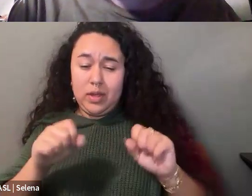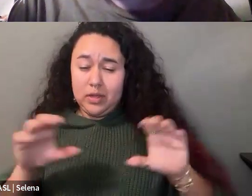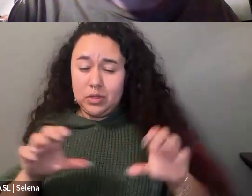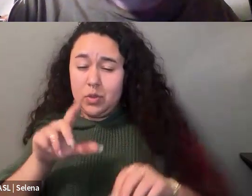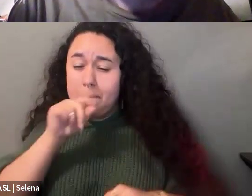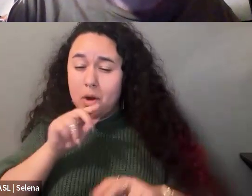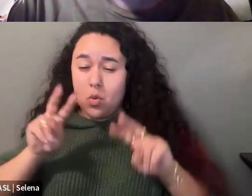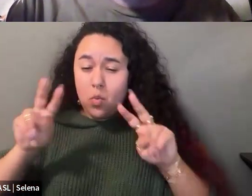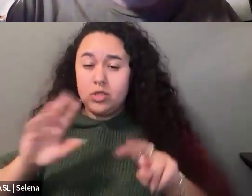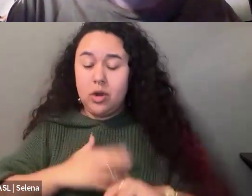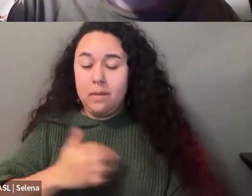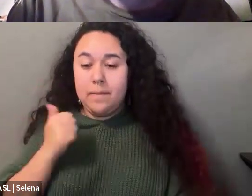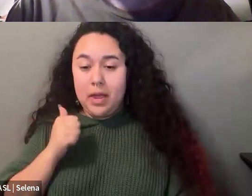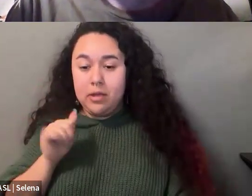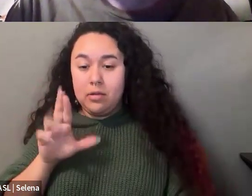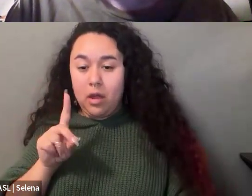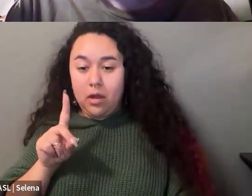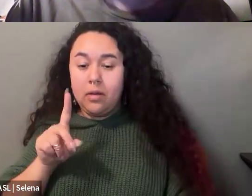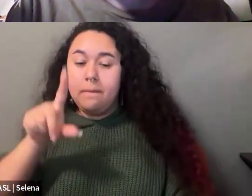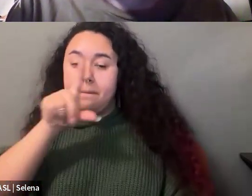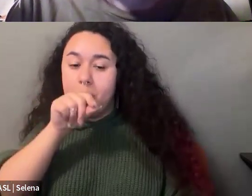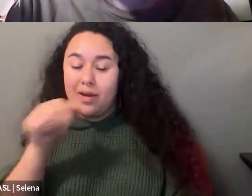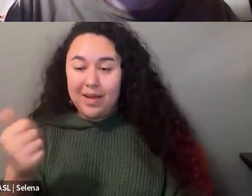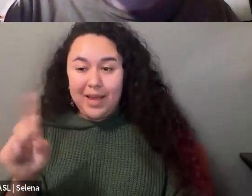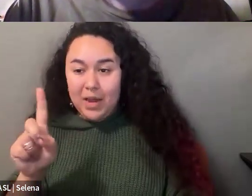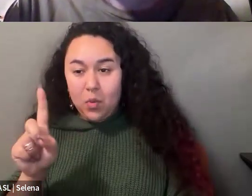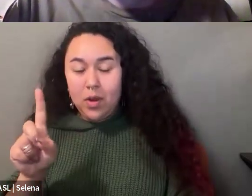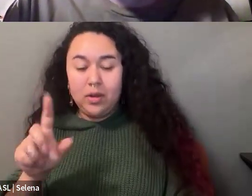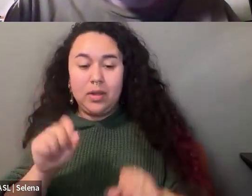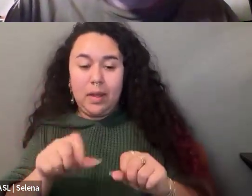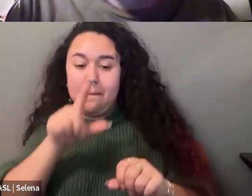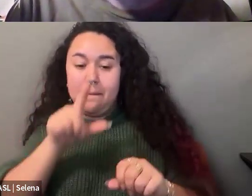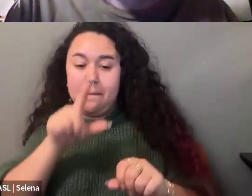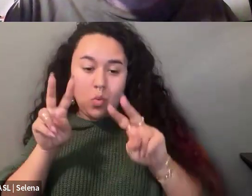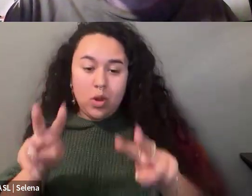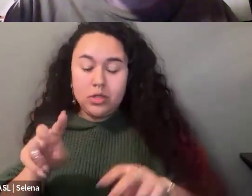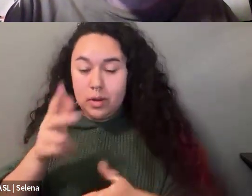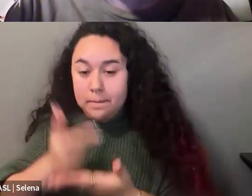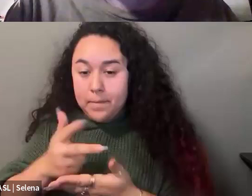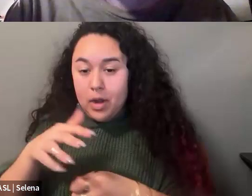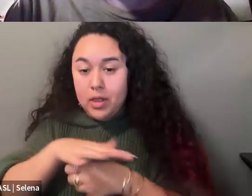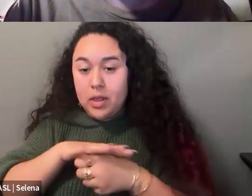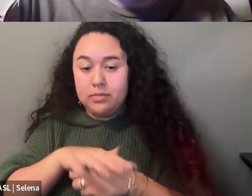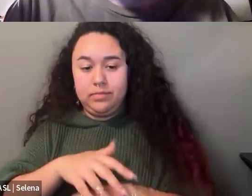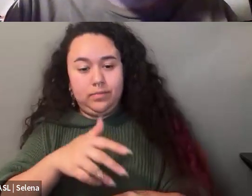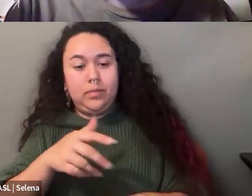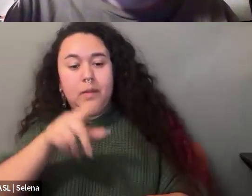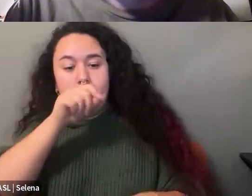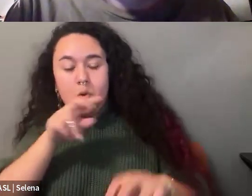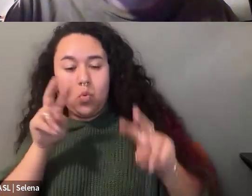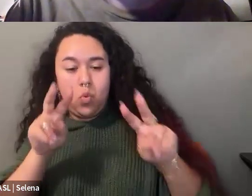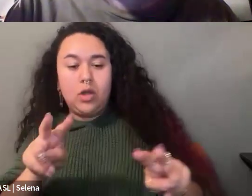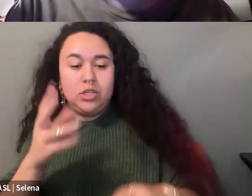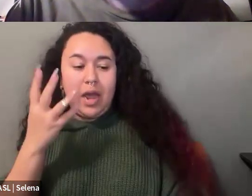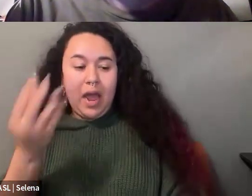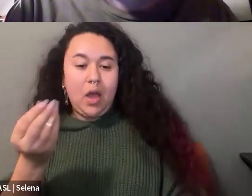birding in our backyards. We can do birding really anywhere. You can do birding at a parking lot. You can do birding,